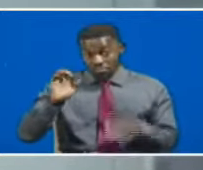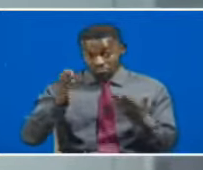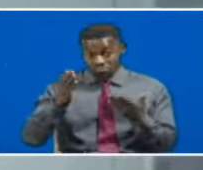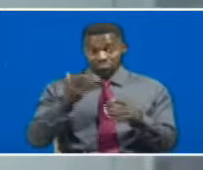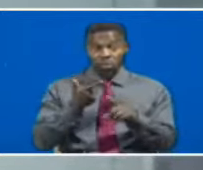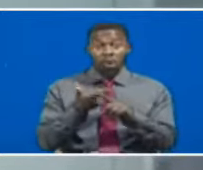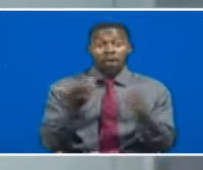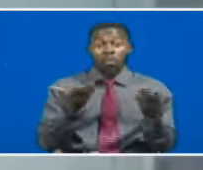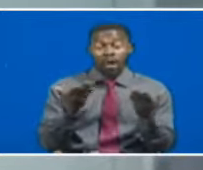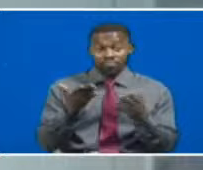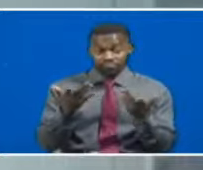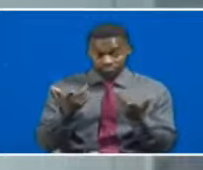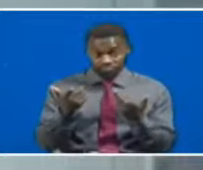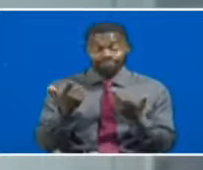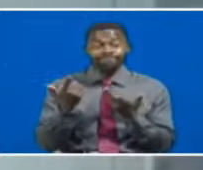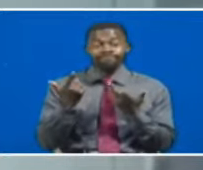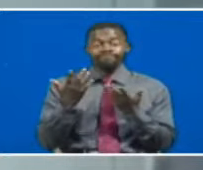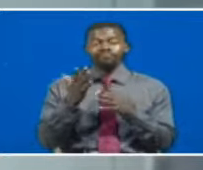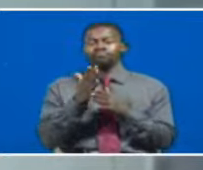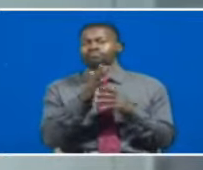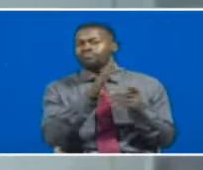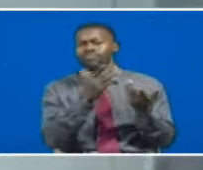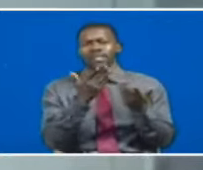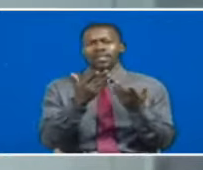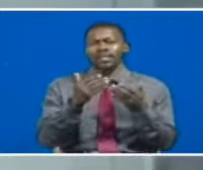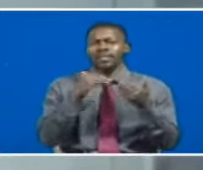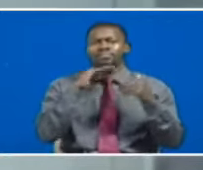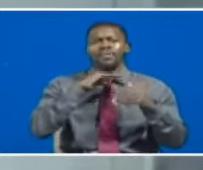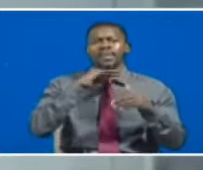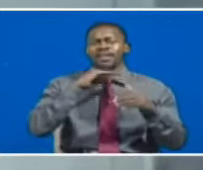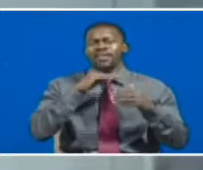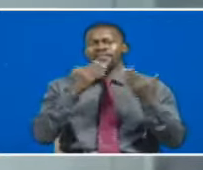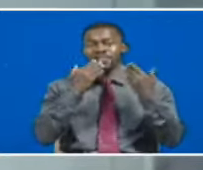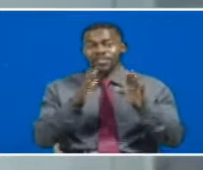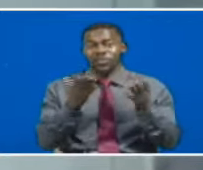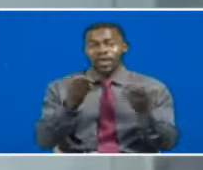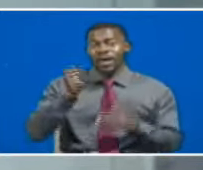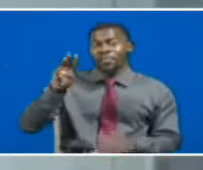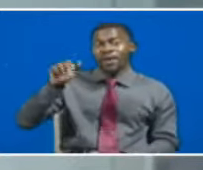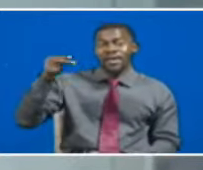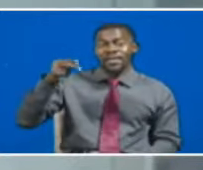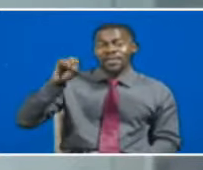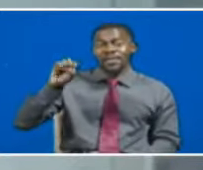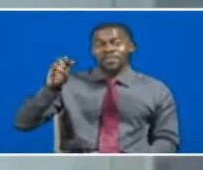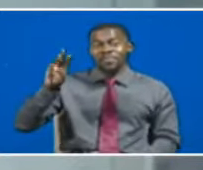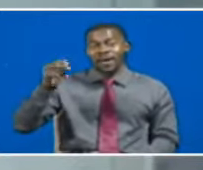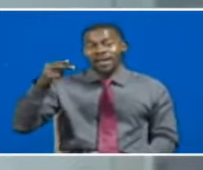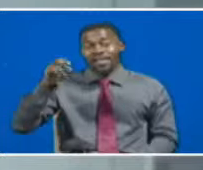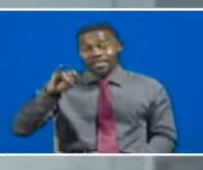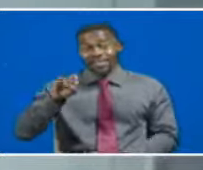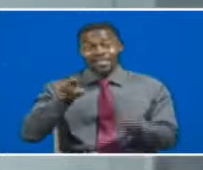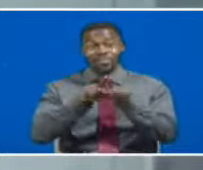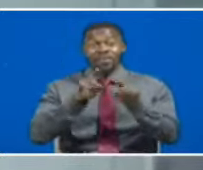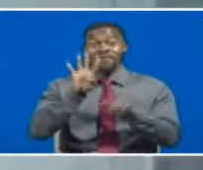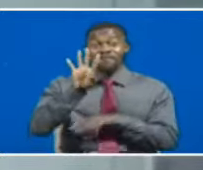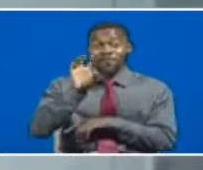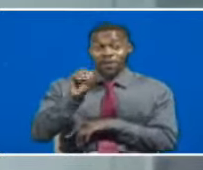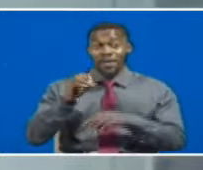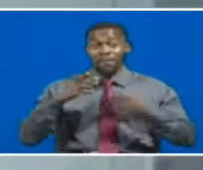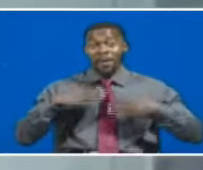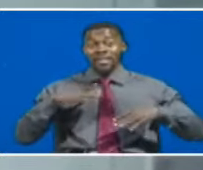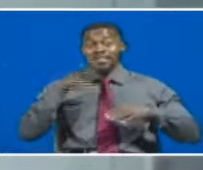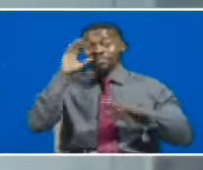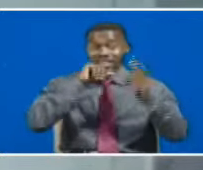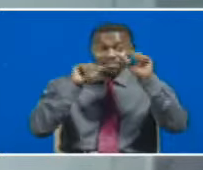its banks, causing devastating effects downstream in Mahiu. At least 40 people are still missing, with over